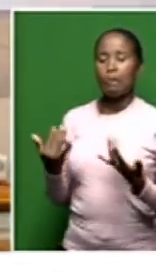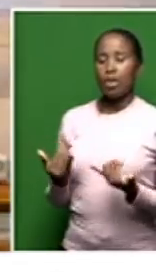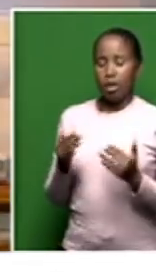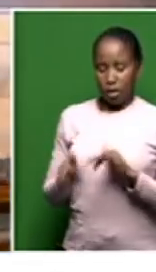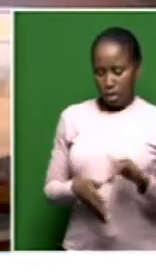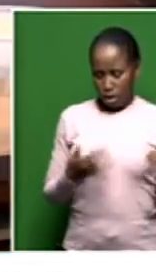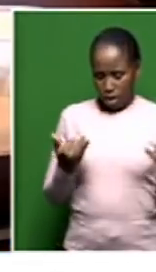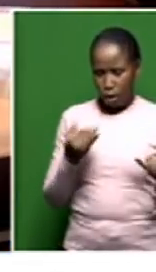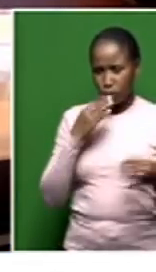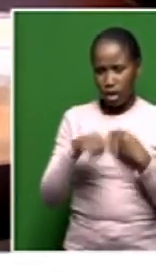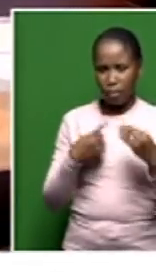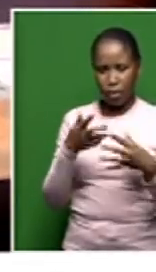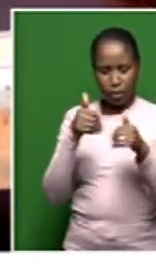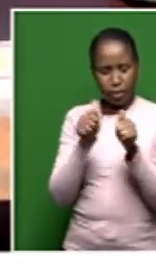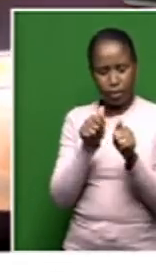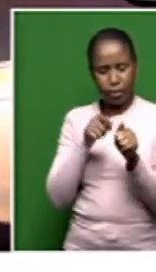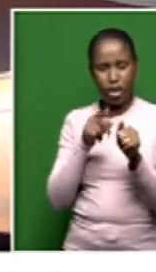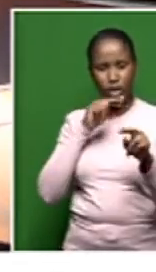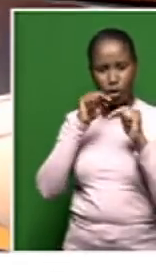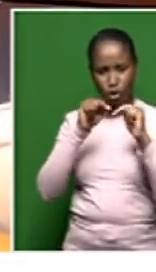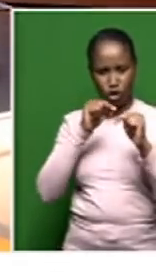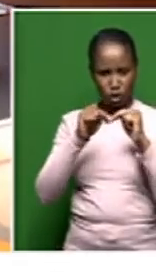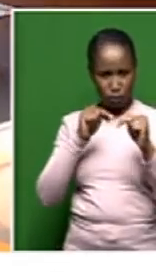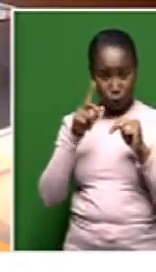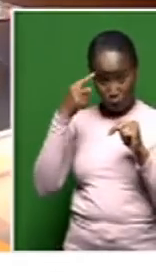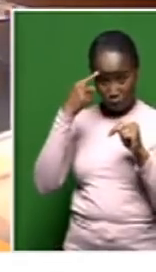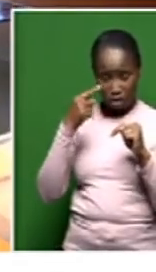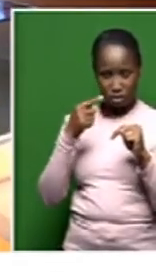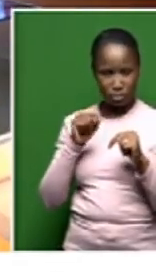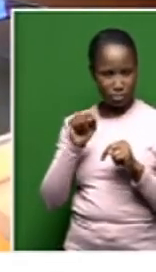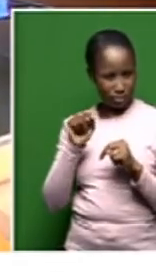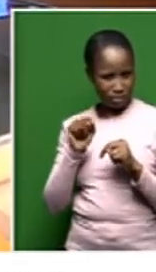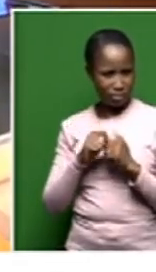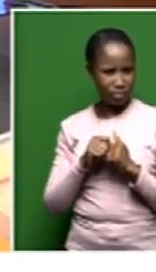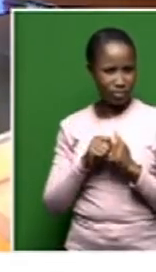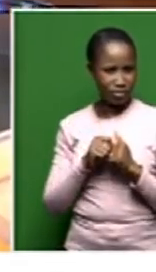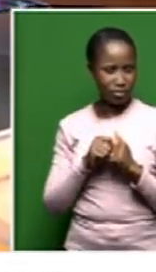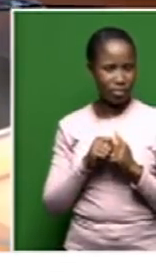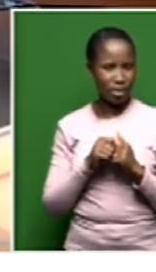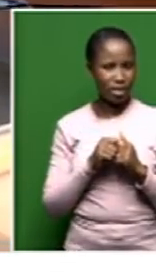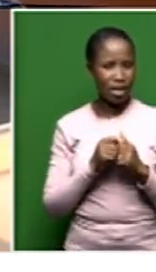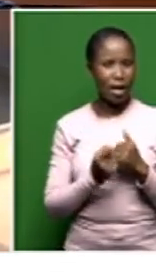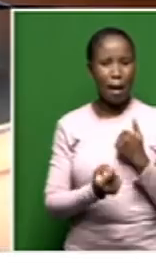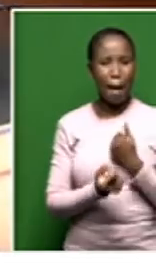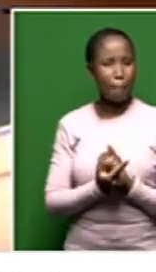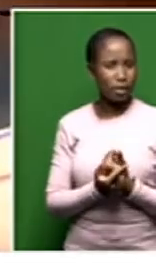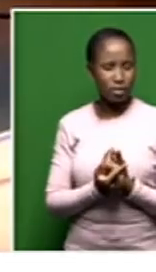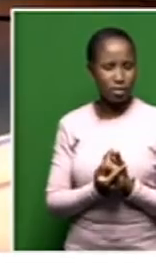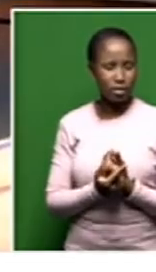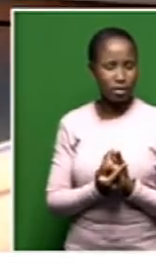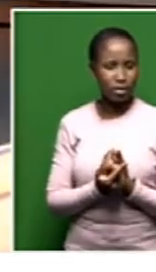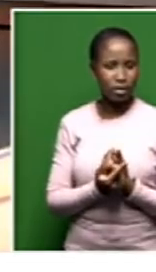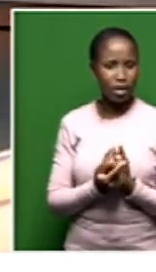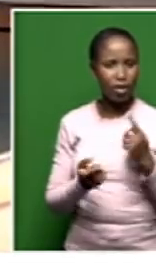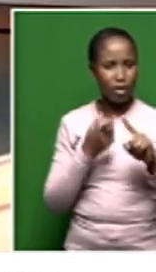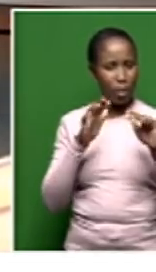to the coalition negotiations, when these negotiations are struck, basically it happens at the